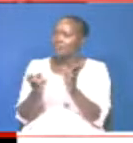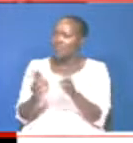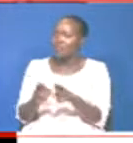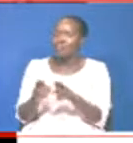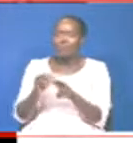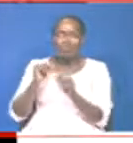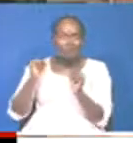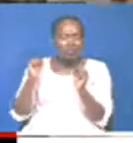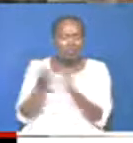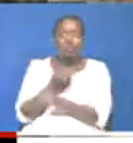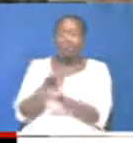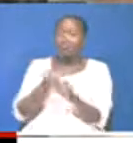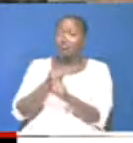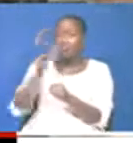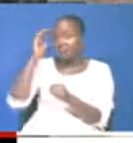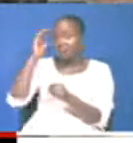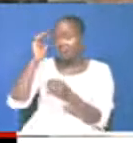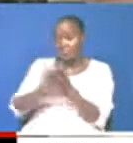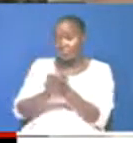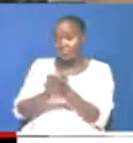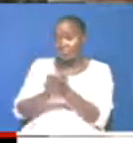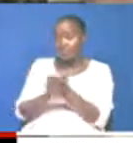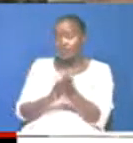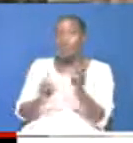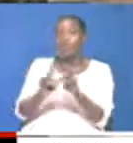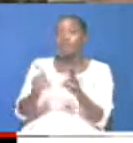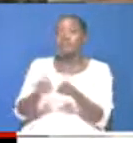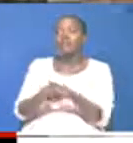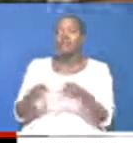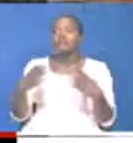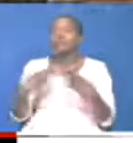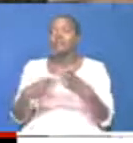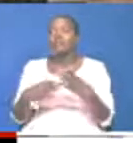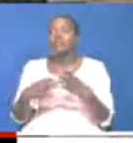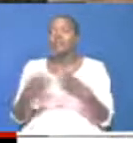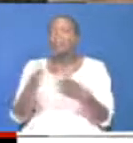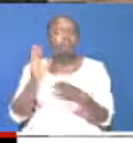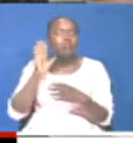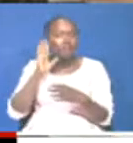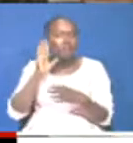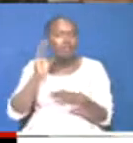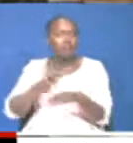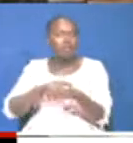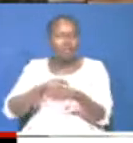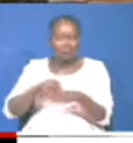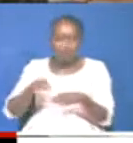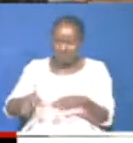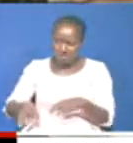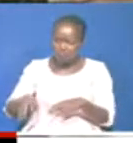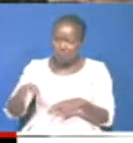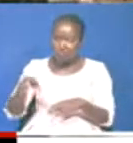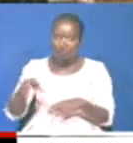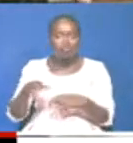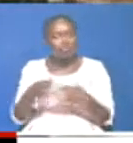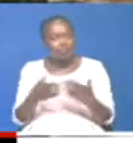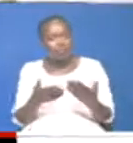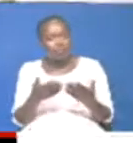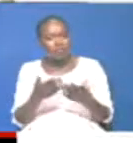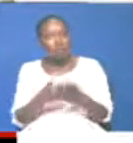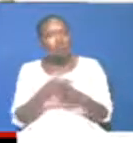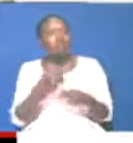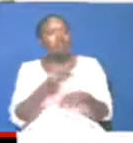that I'm meeting the same people that I used to listen to when I was a small child. I mean, it's, they call it